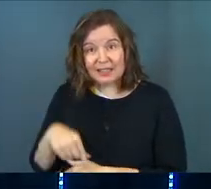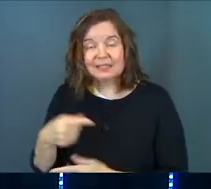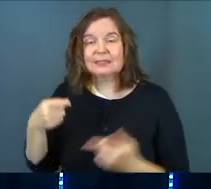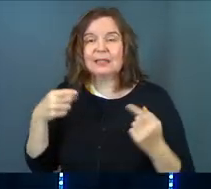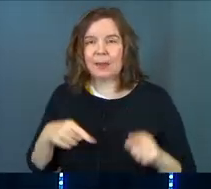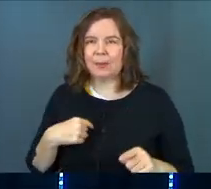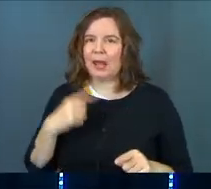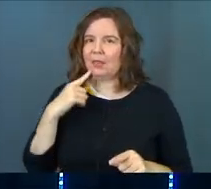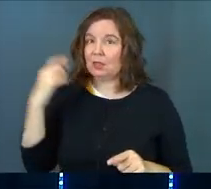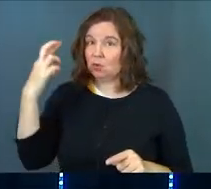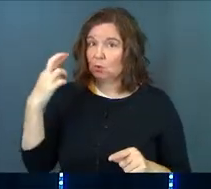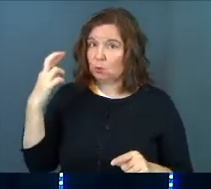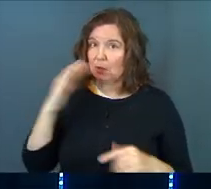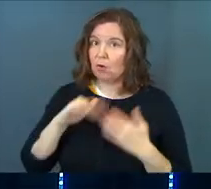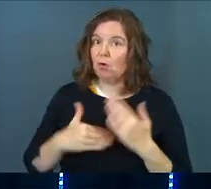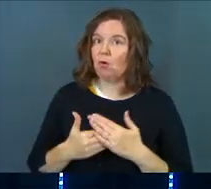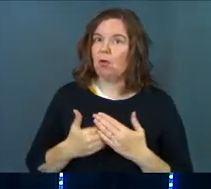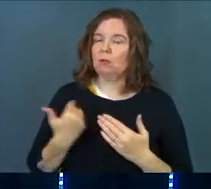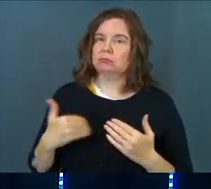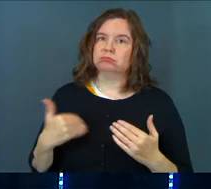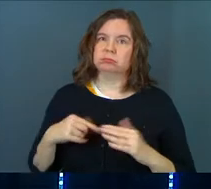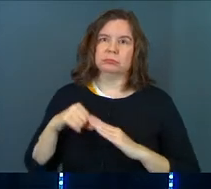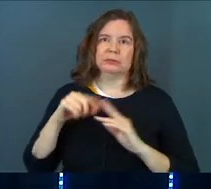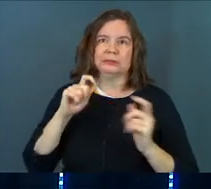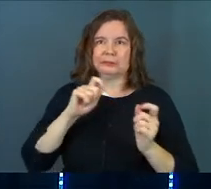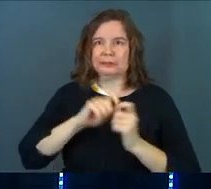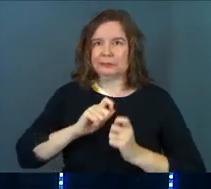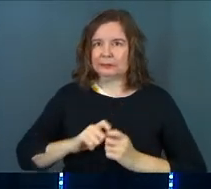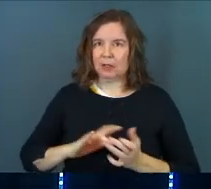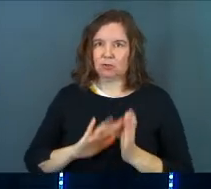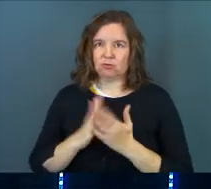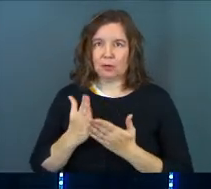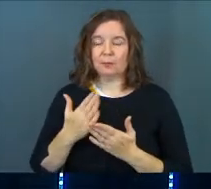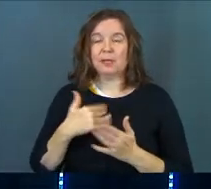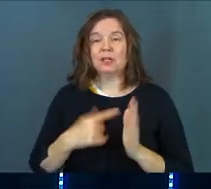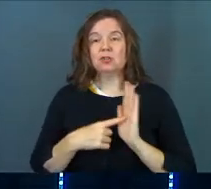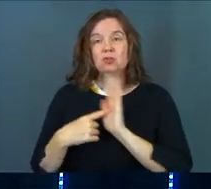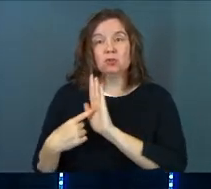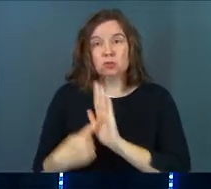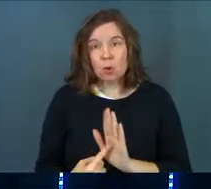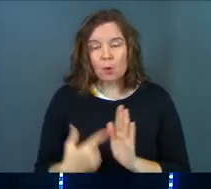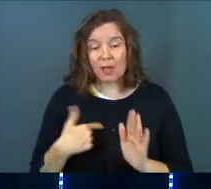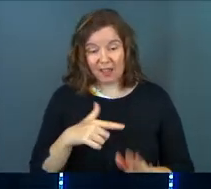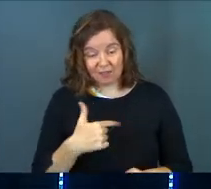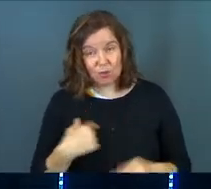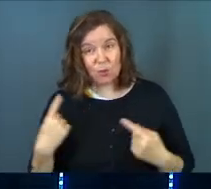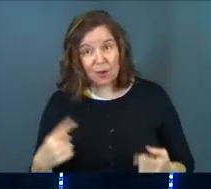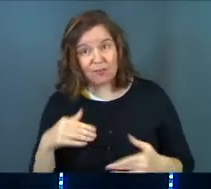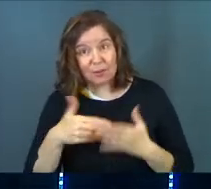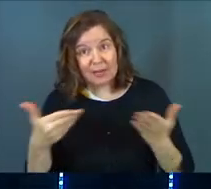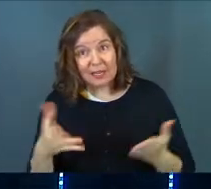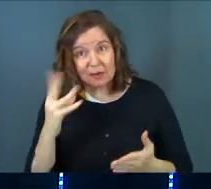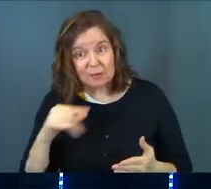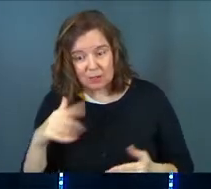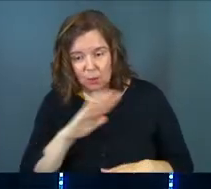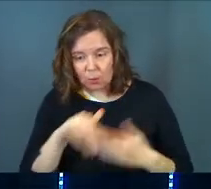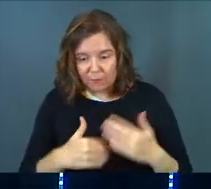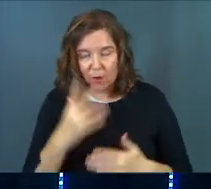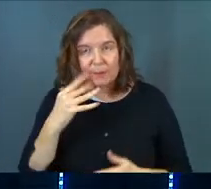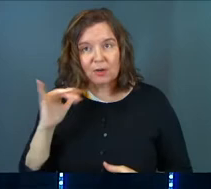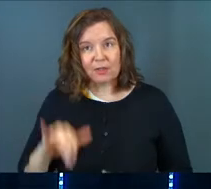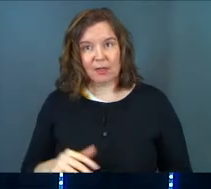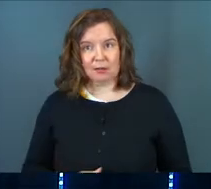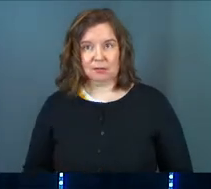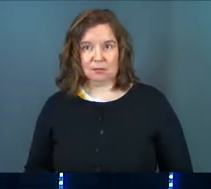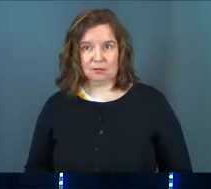this happen. I think there's a reason all of this is so detailed in the scripture. Is he showing us, it's like, have you ever been here? Because we've all